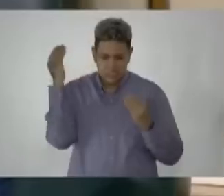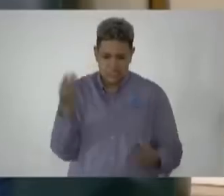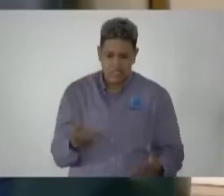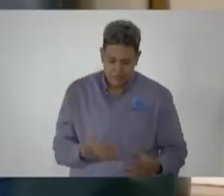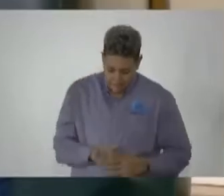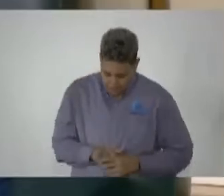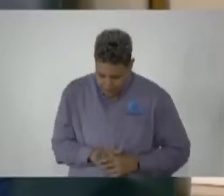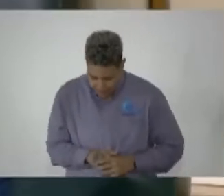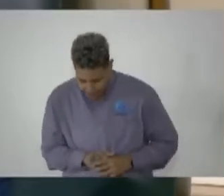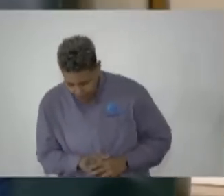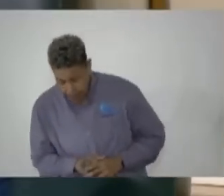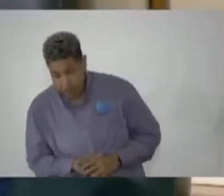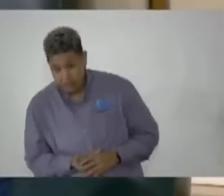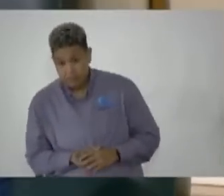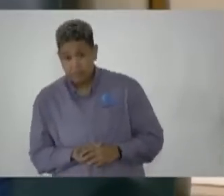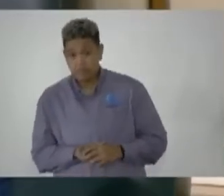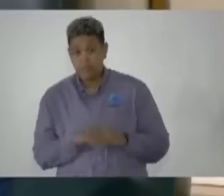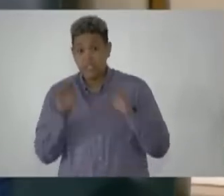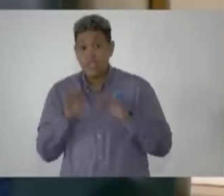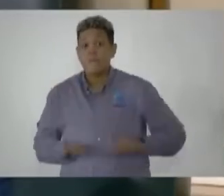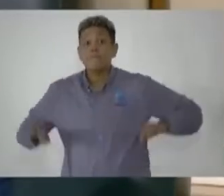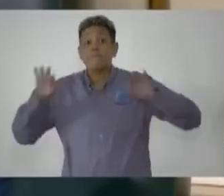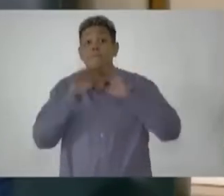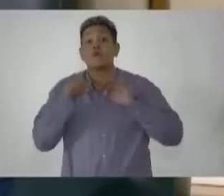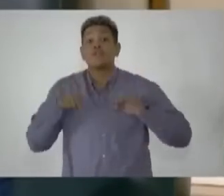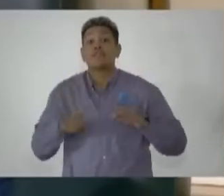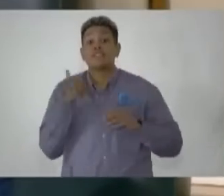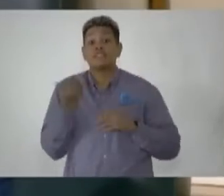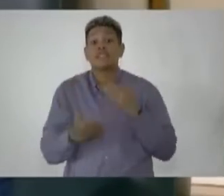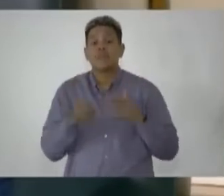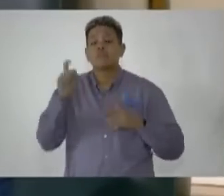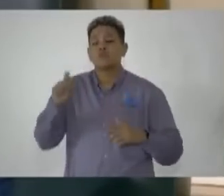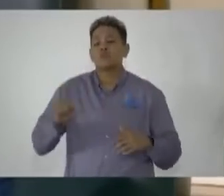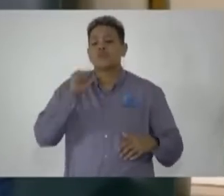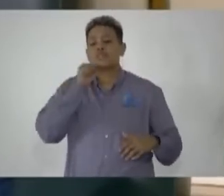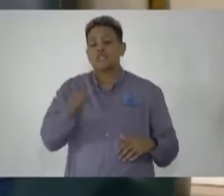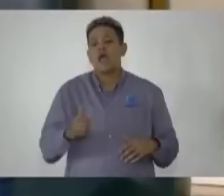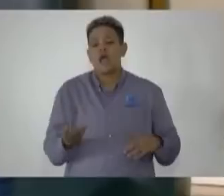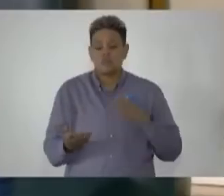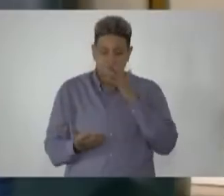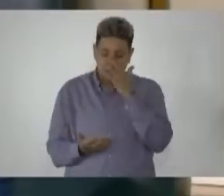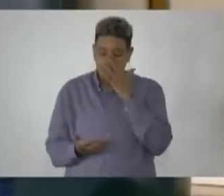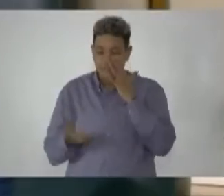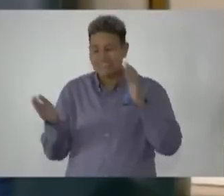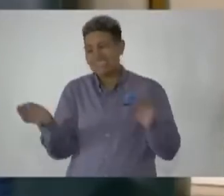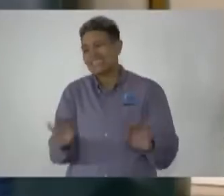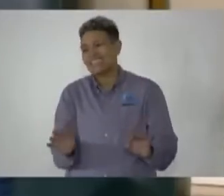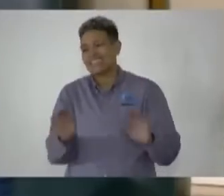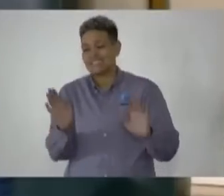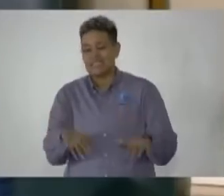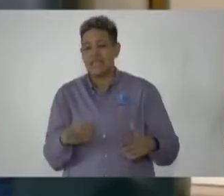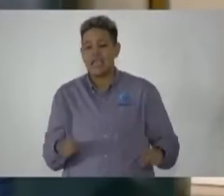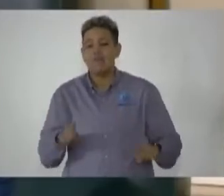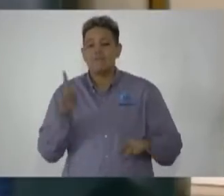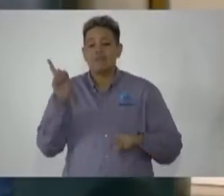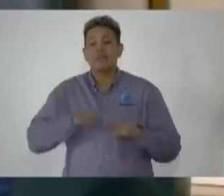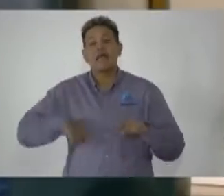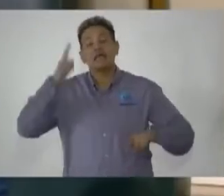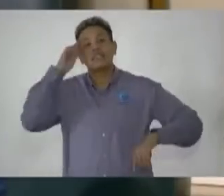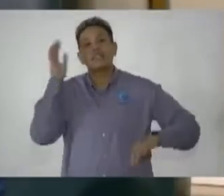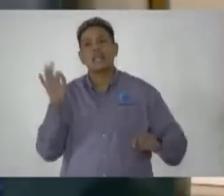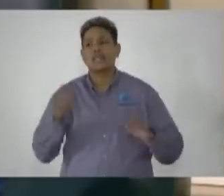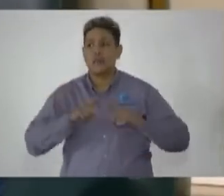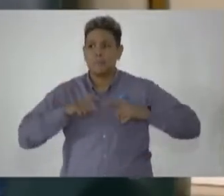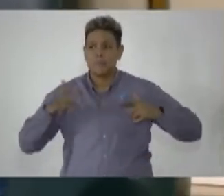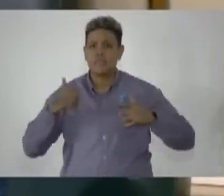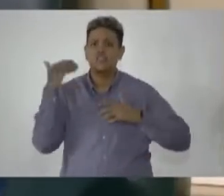the importance of this step should not be understated and cannot be understated. It's a